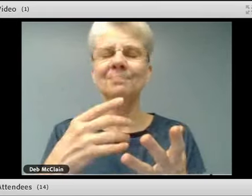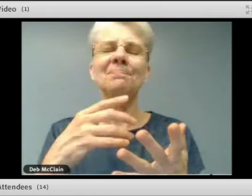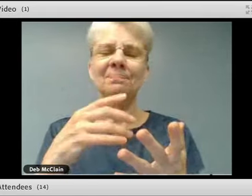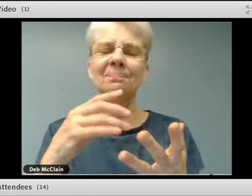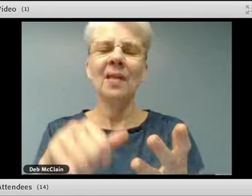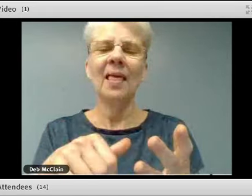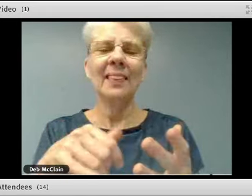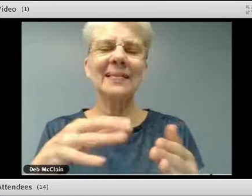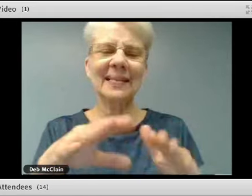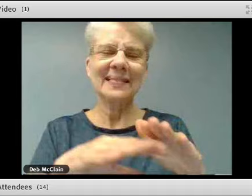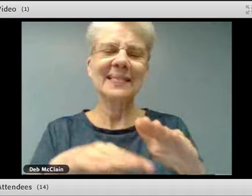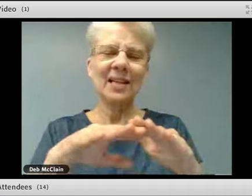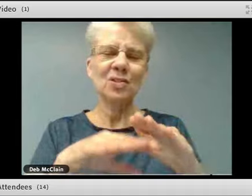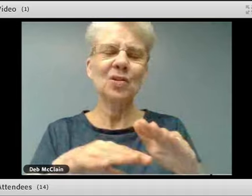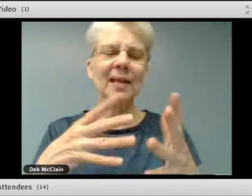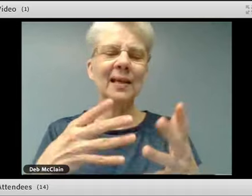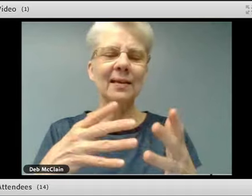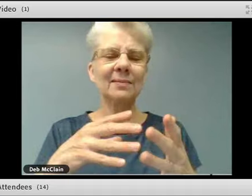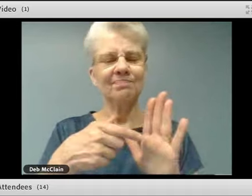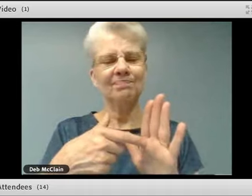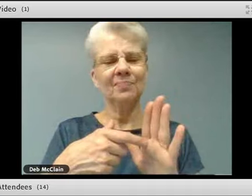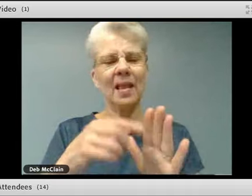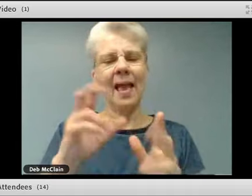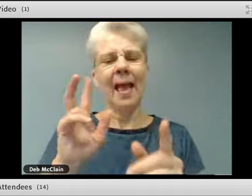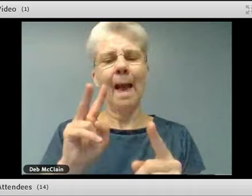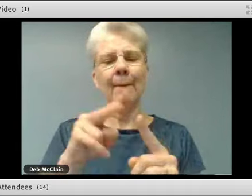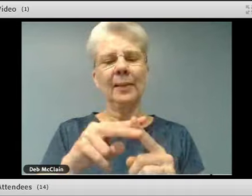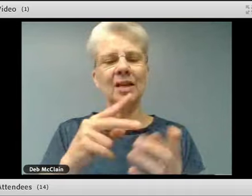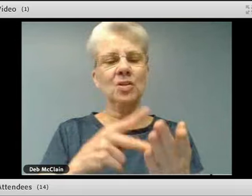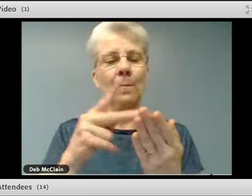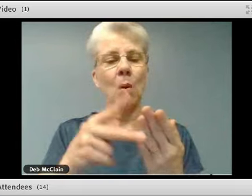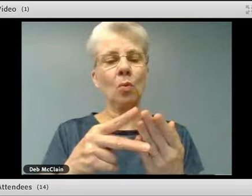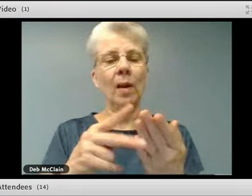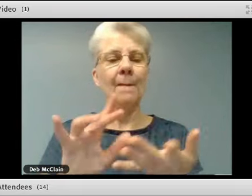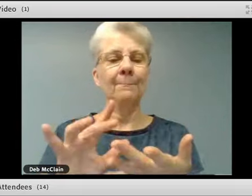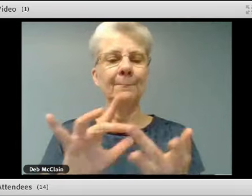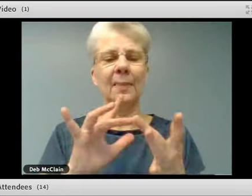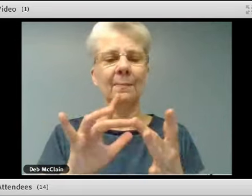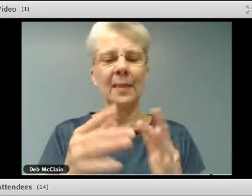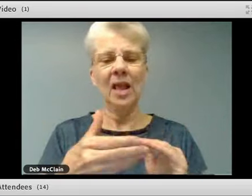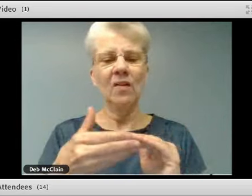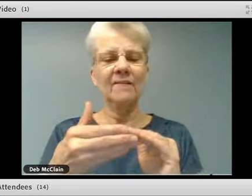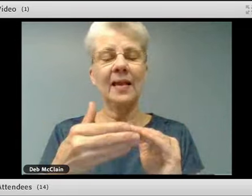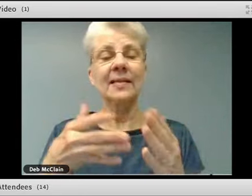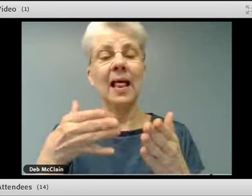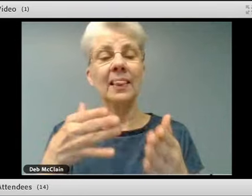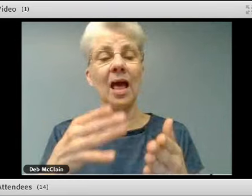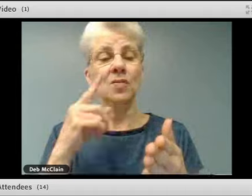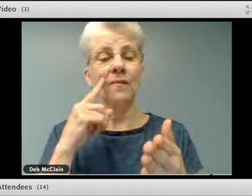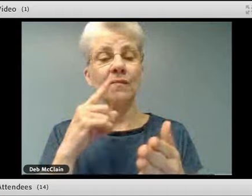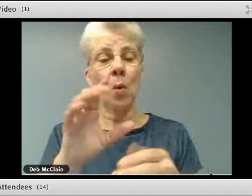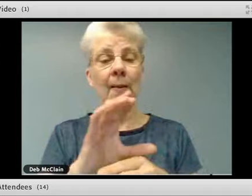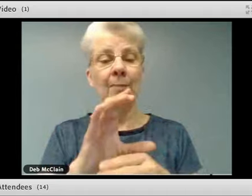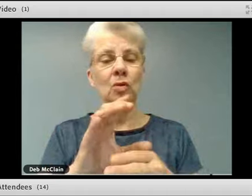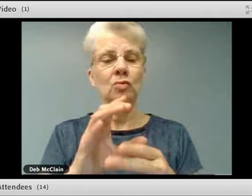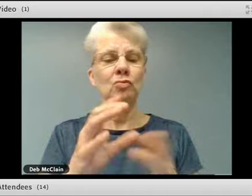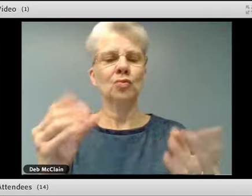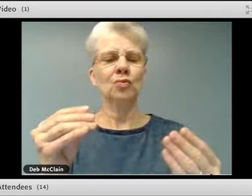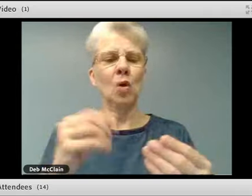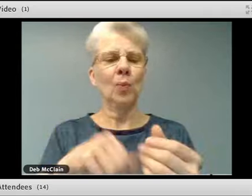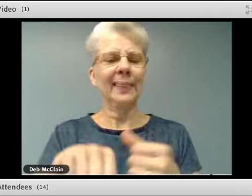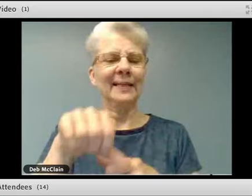essentially, it stands for Application Programming Interface, and it allows for computers to talk to each